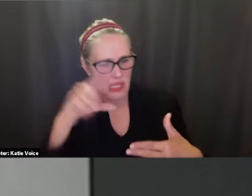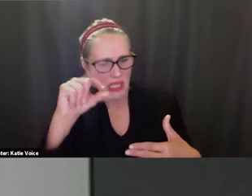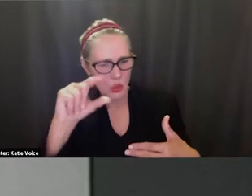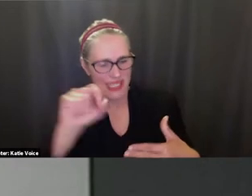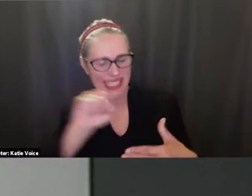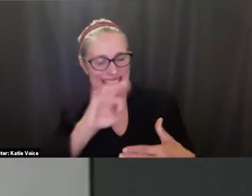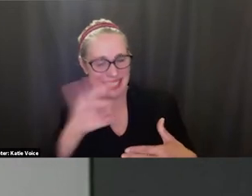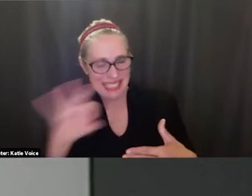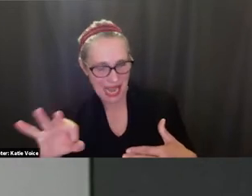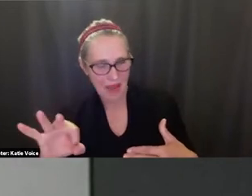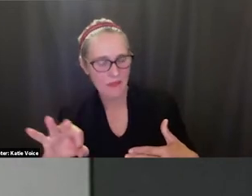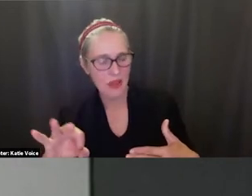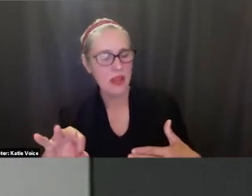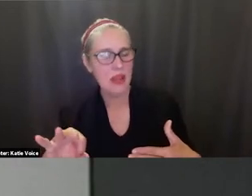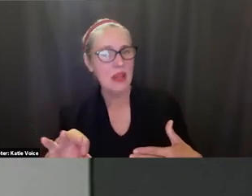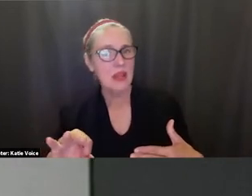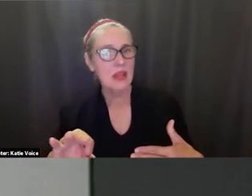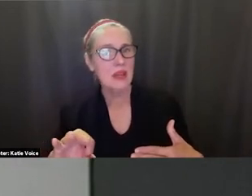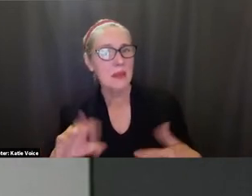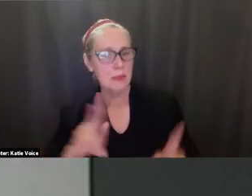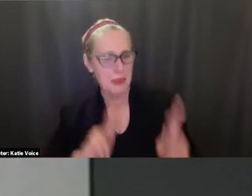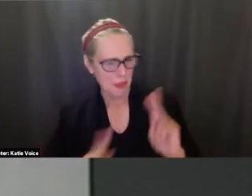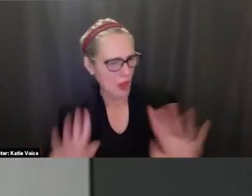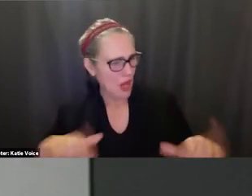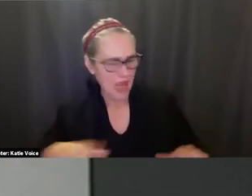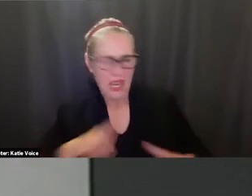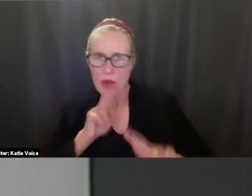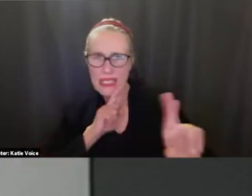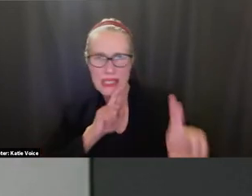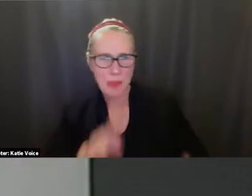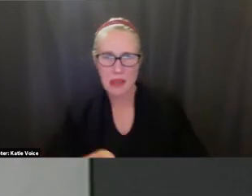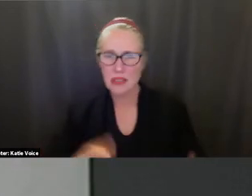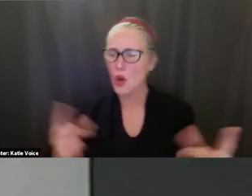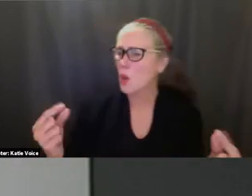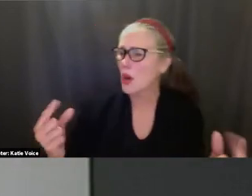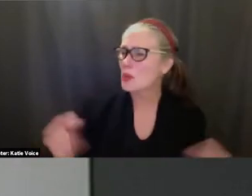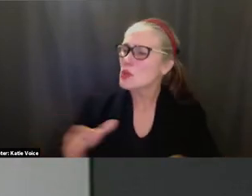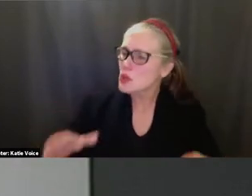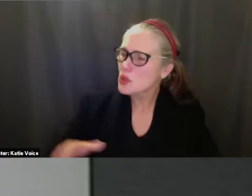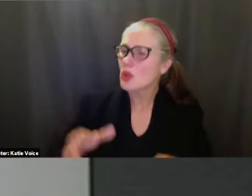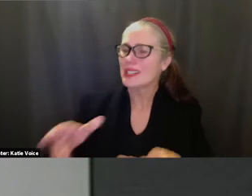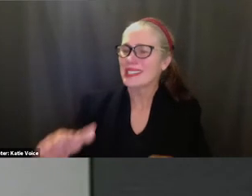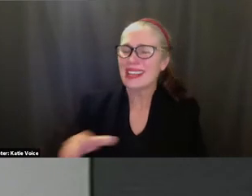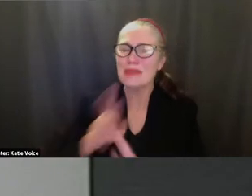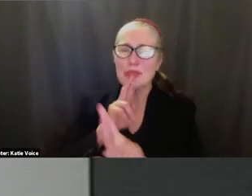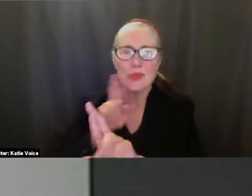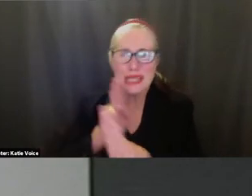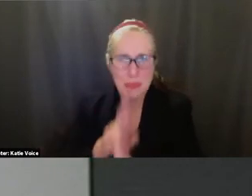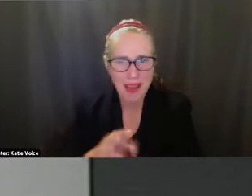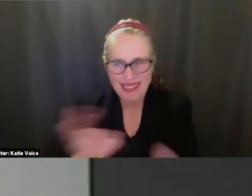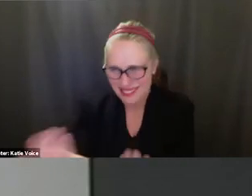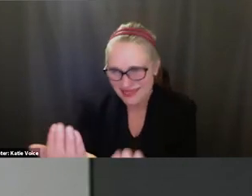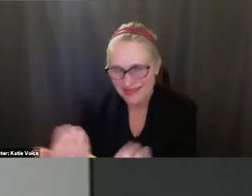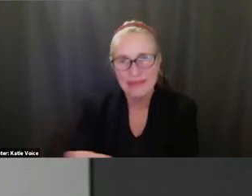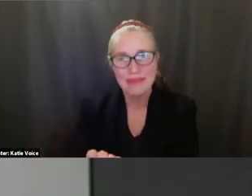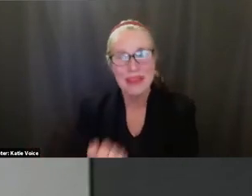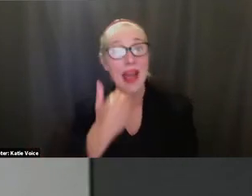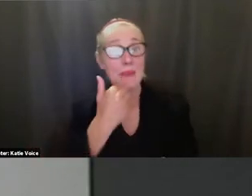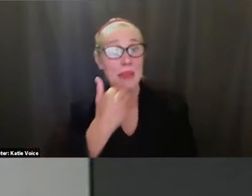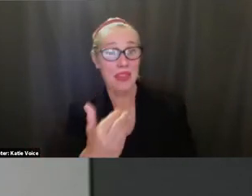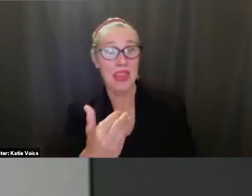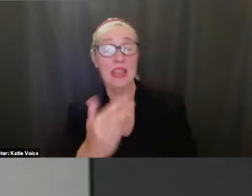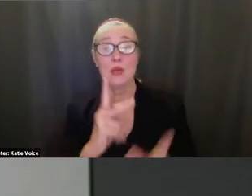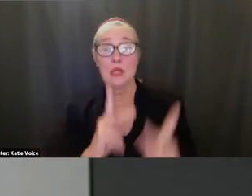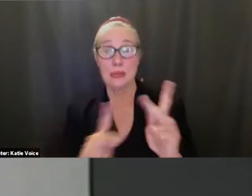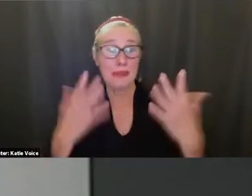waiting responses from what are we doing to encourage them to get responses i i thank you to all of those